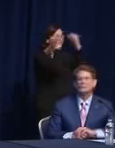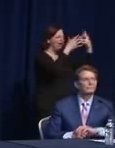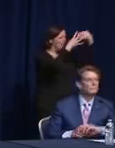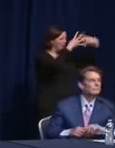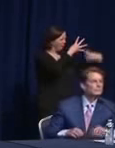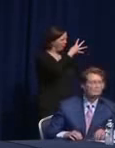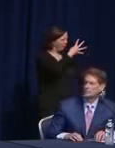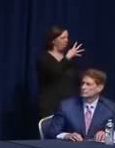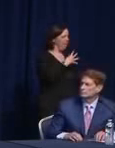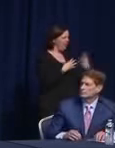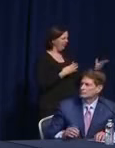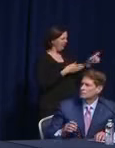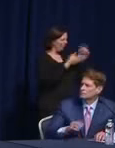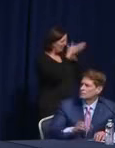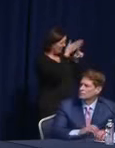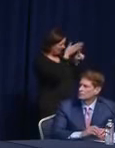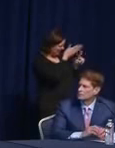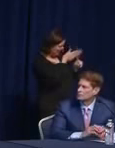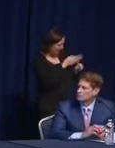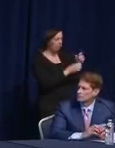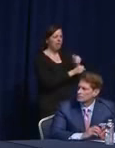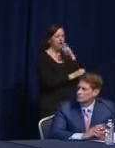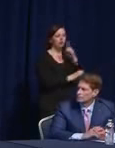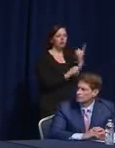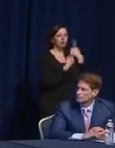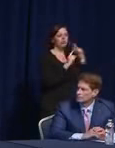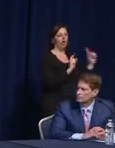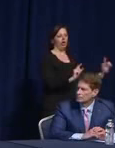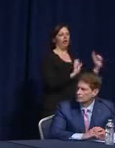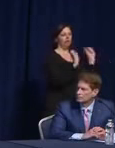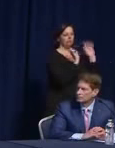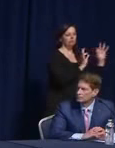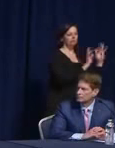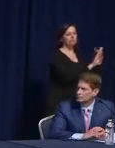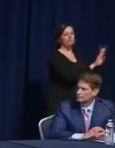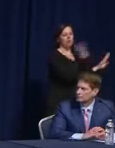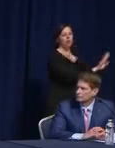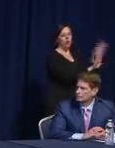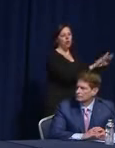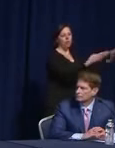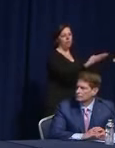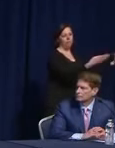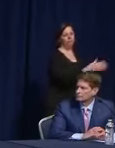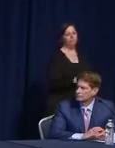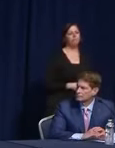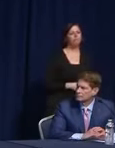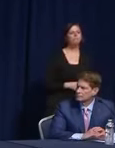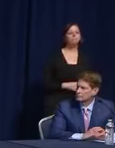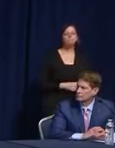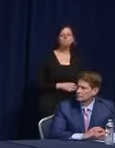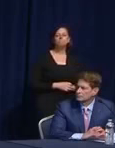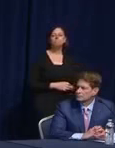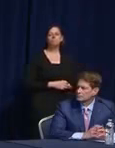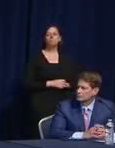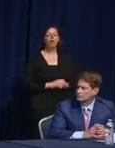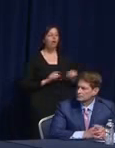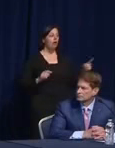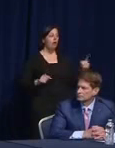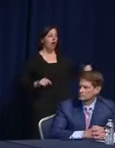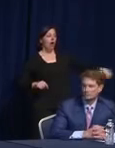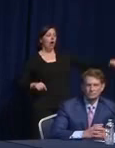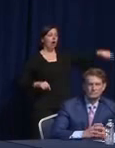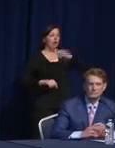end. There's so many more layers. So an interesting point that we had discussed, the group of us